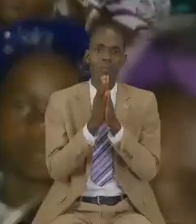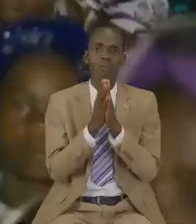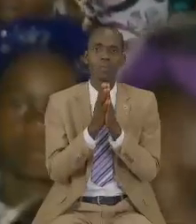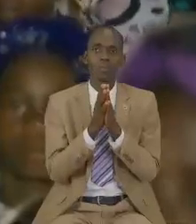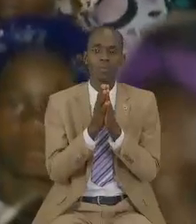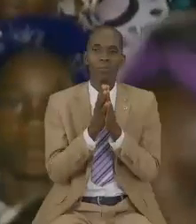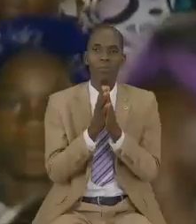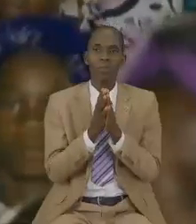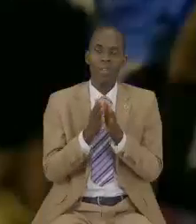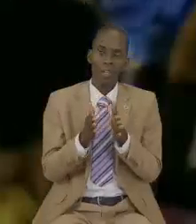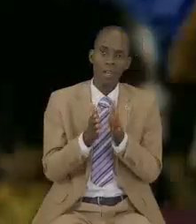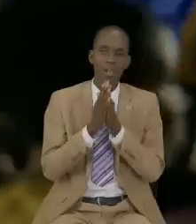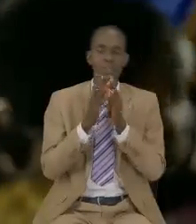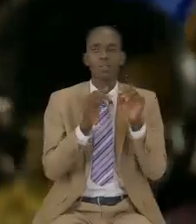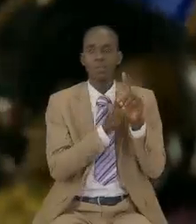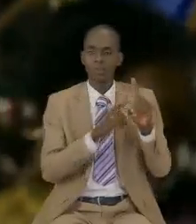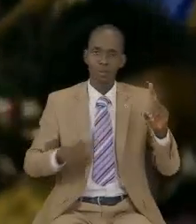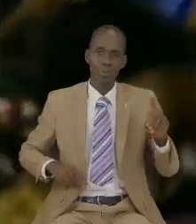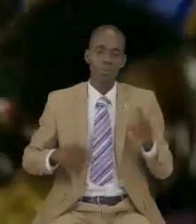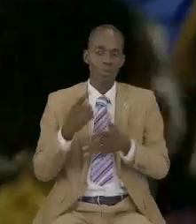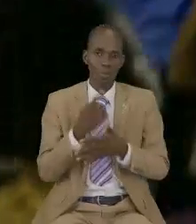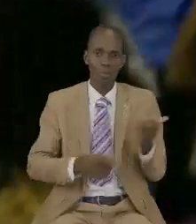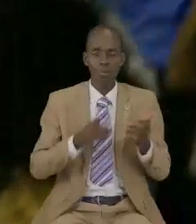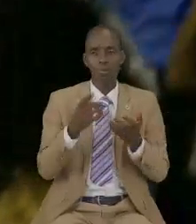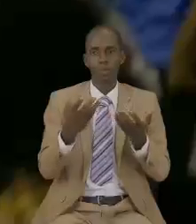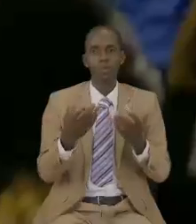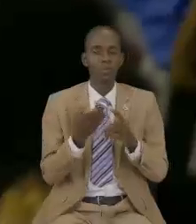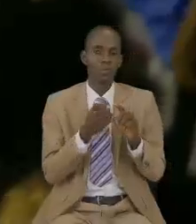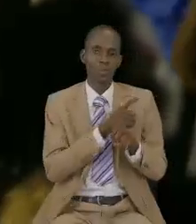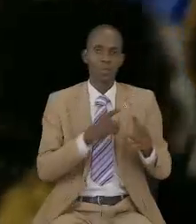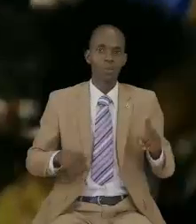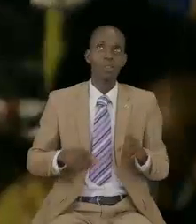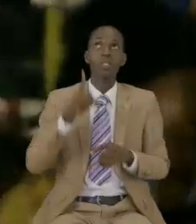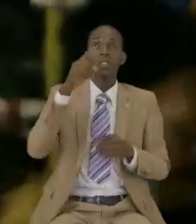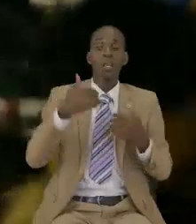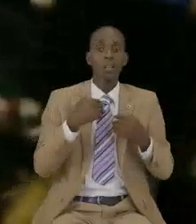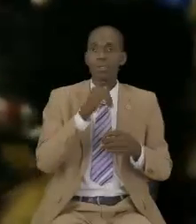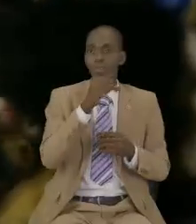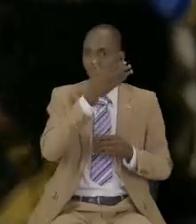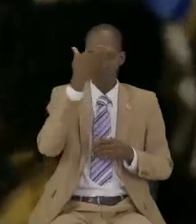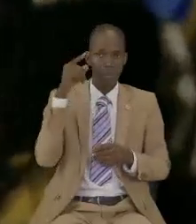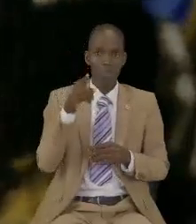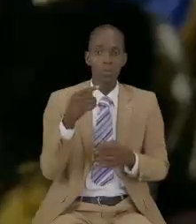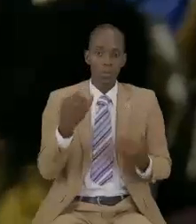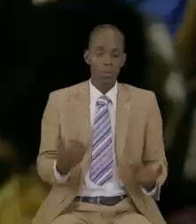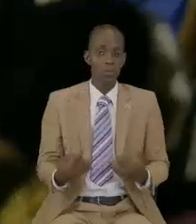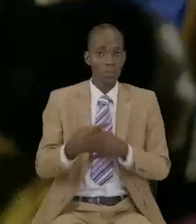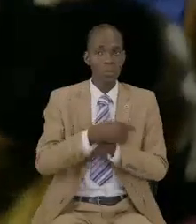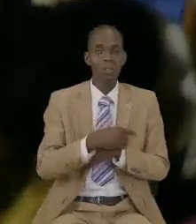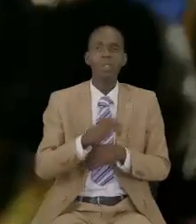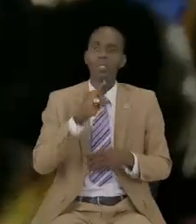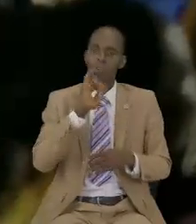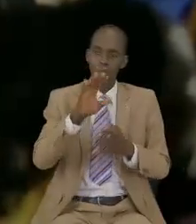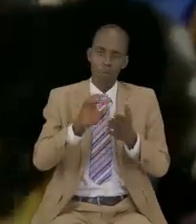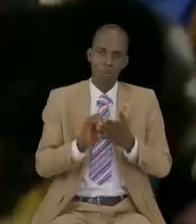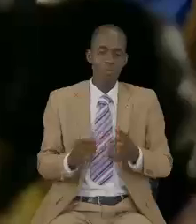We want to reach you. Don't hide yourself. Don't go away. Wave your hand. Somebody will reach you